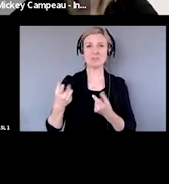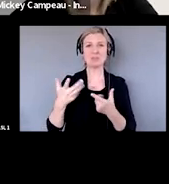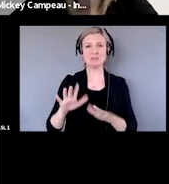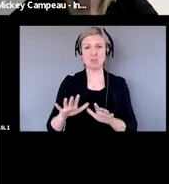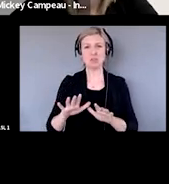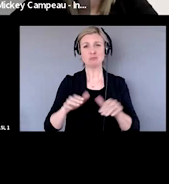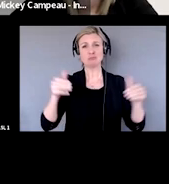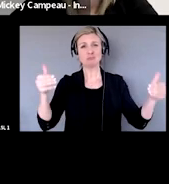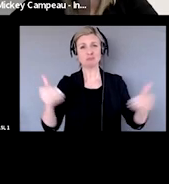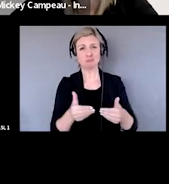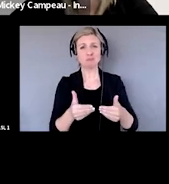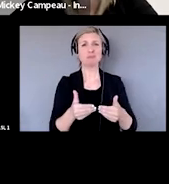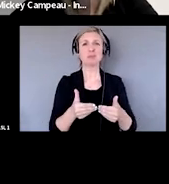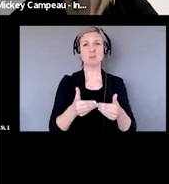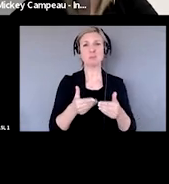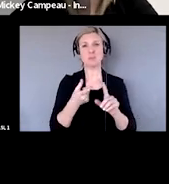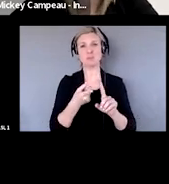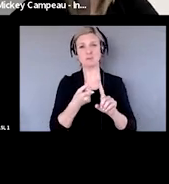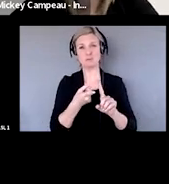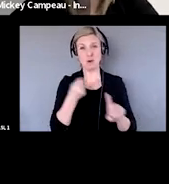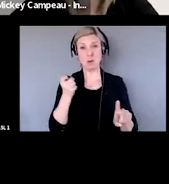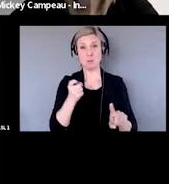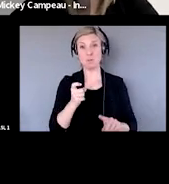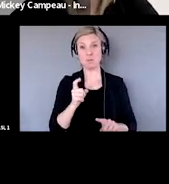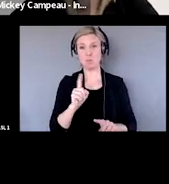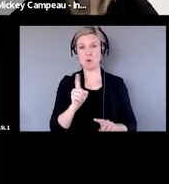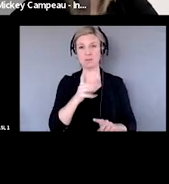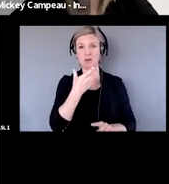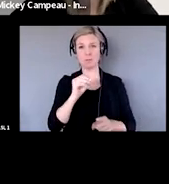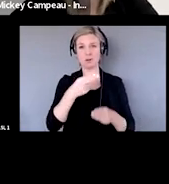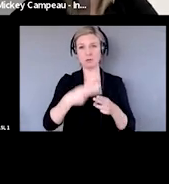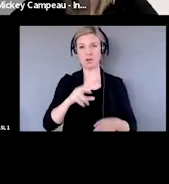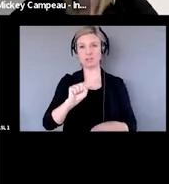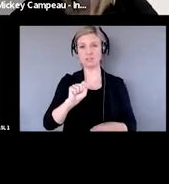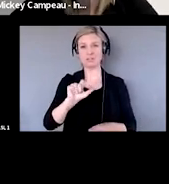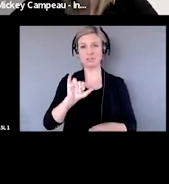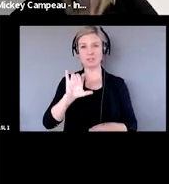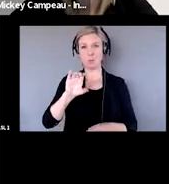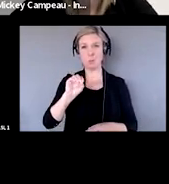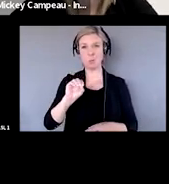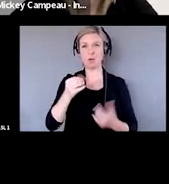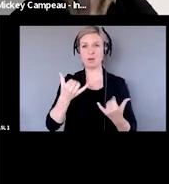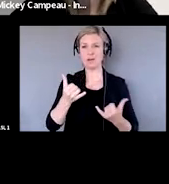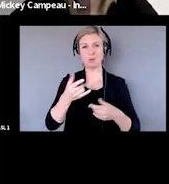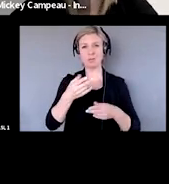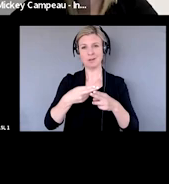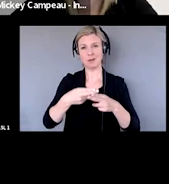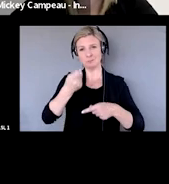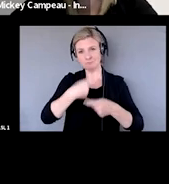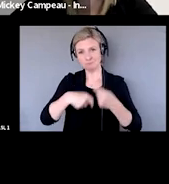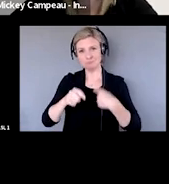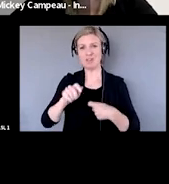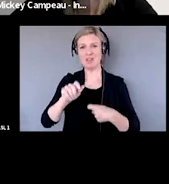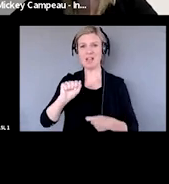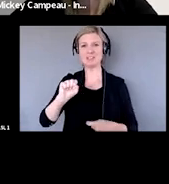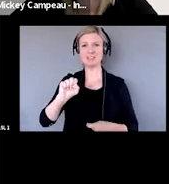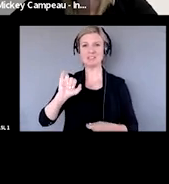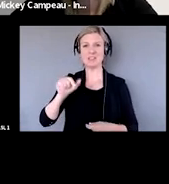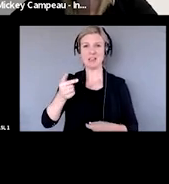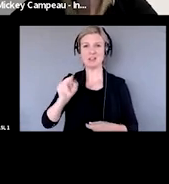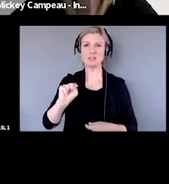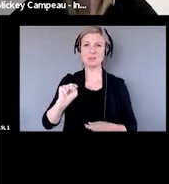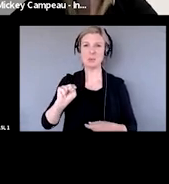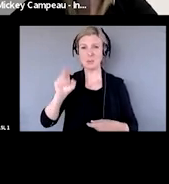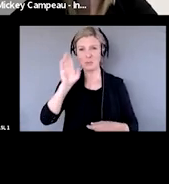Tuesdays as SLEO, but they've recently rebranded as Asign. So Samantha and Liz, thank you for being here with us